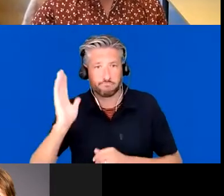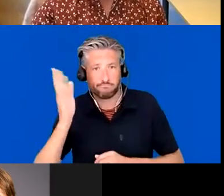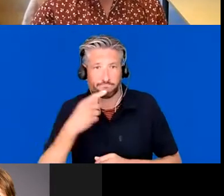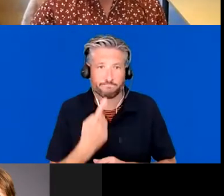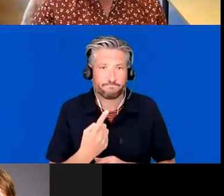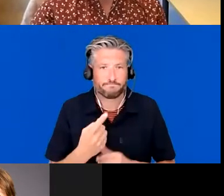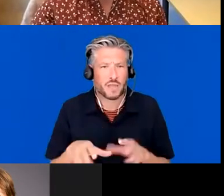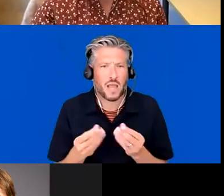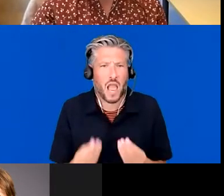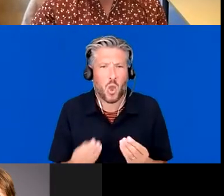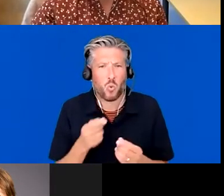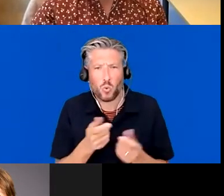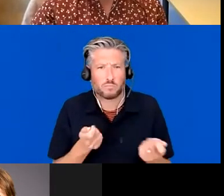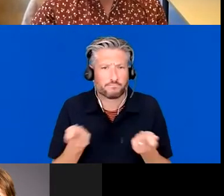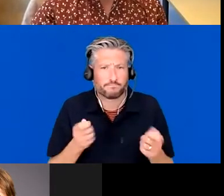some of the others.